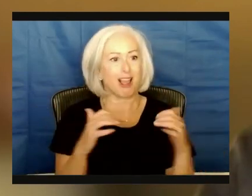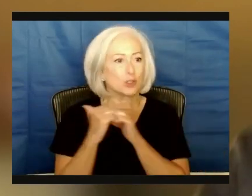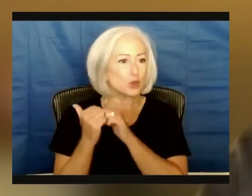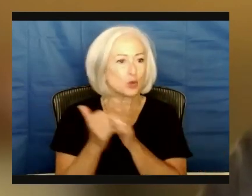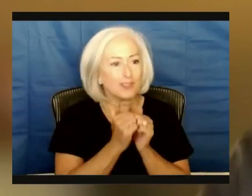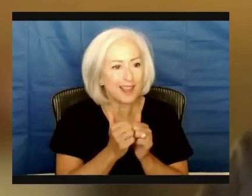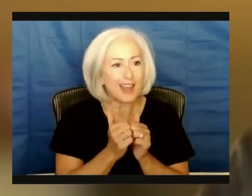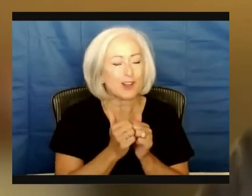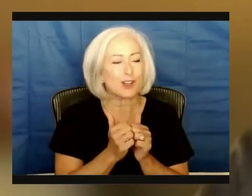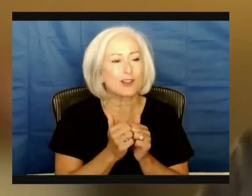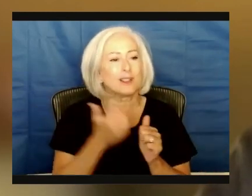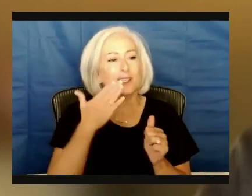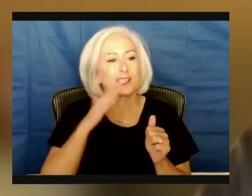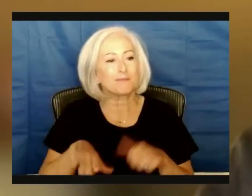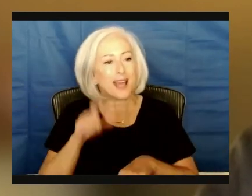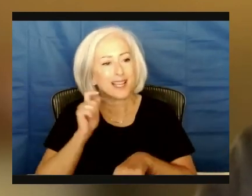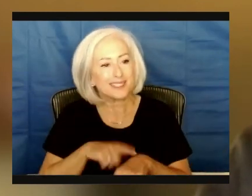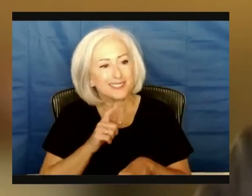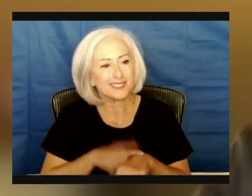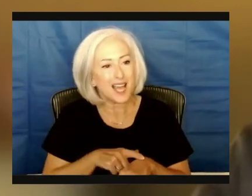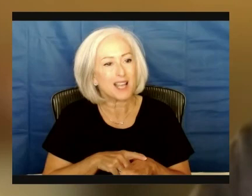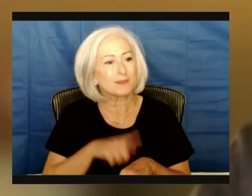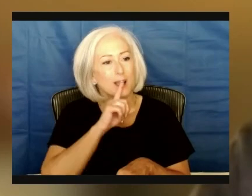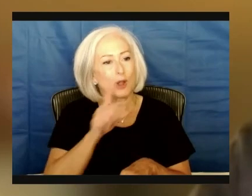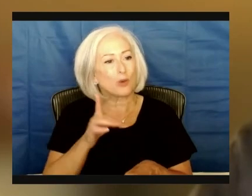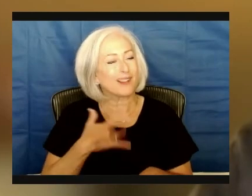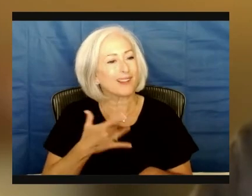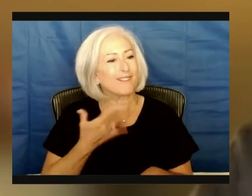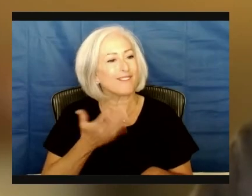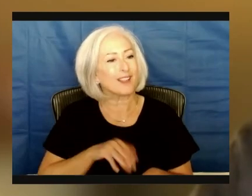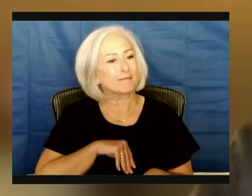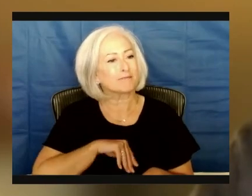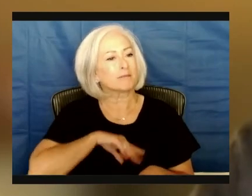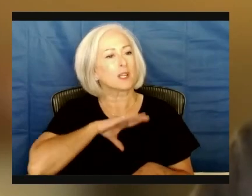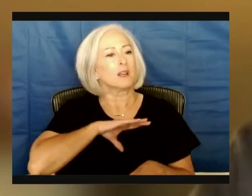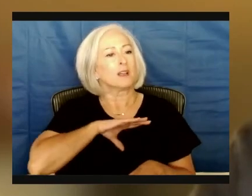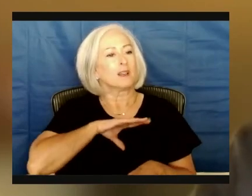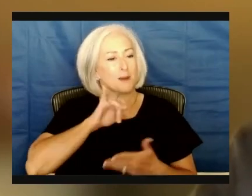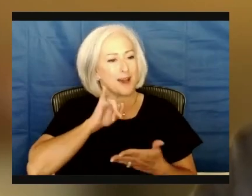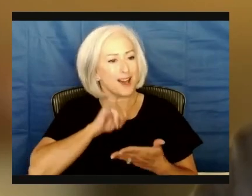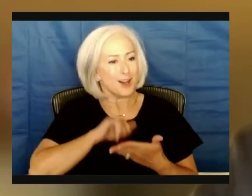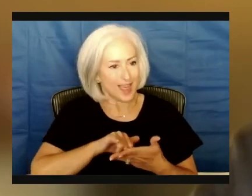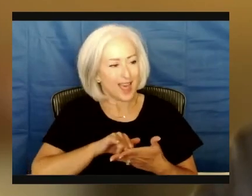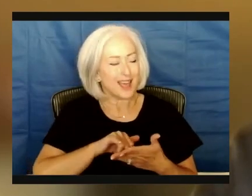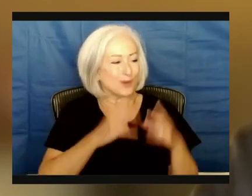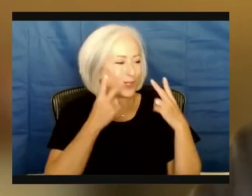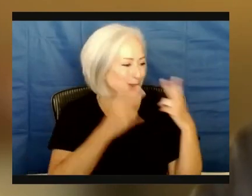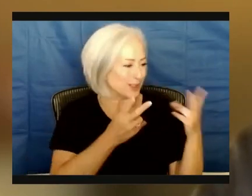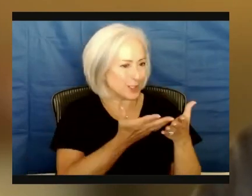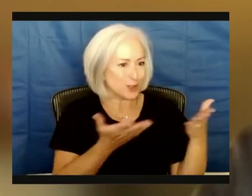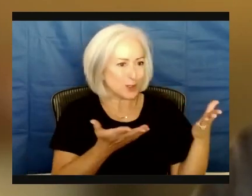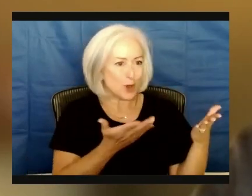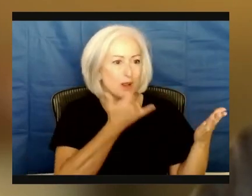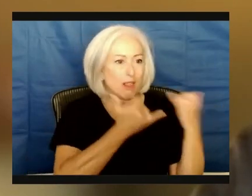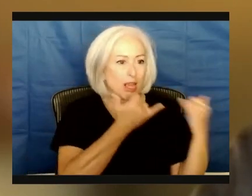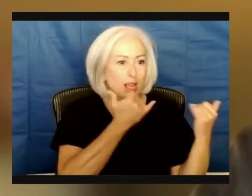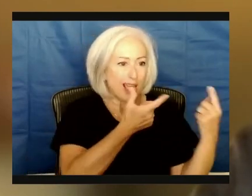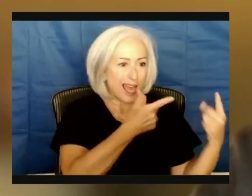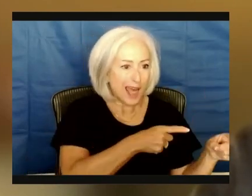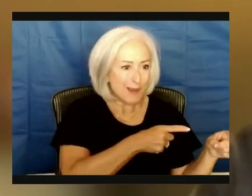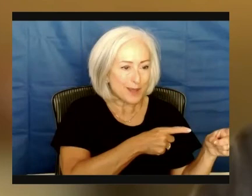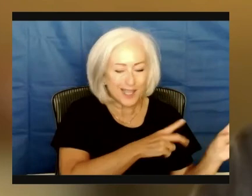much bad news, it really gives a boost and gives you more faith in humanity to see people coming